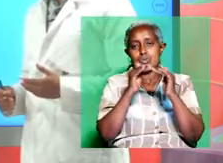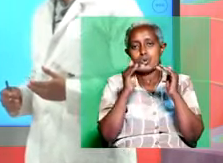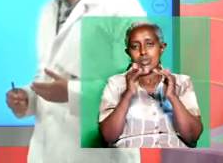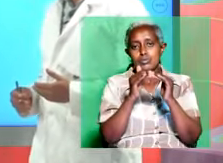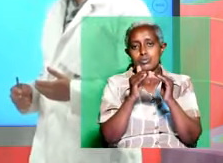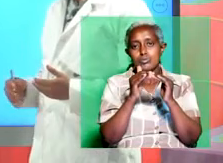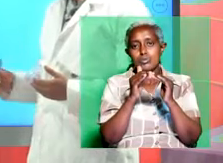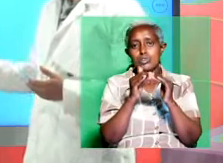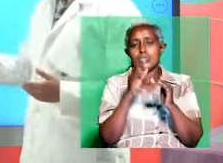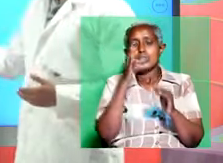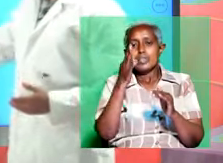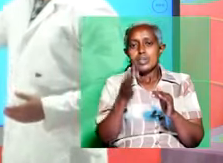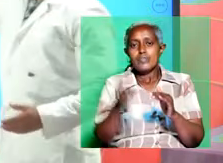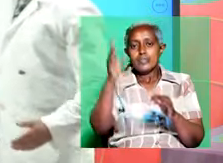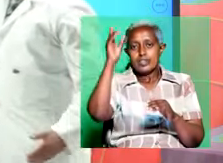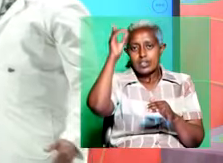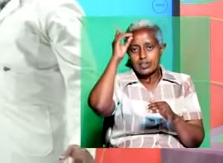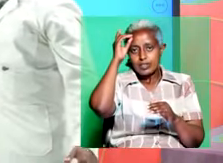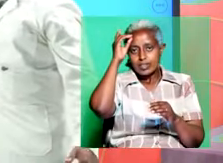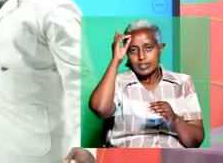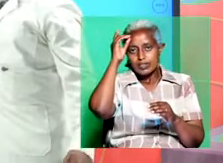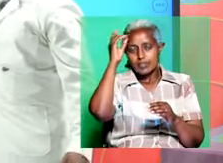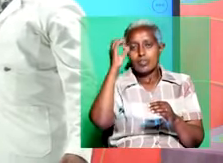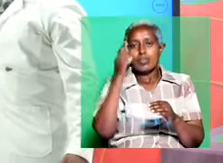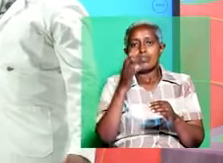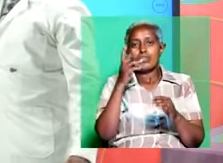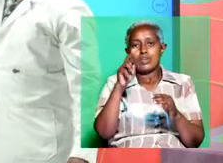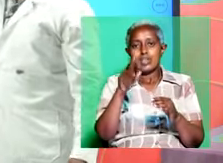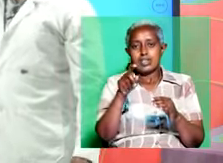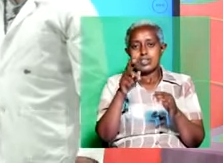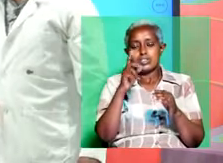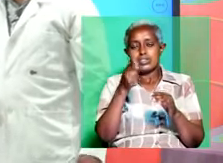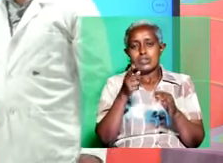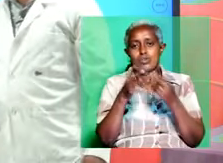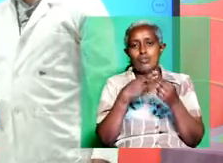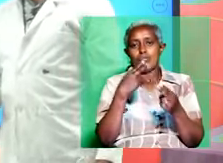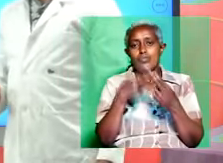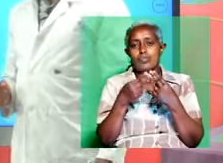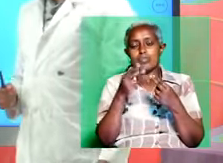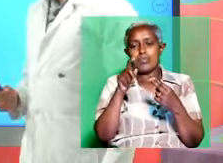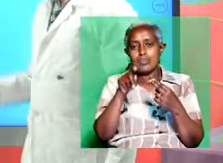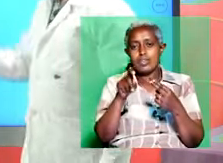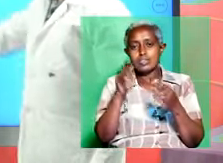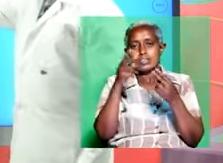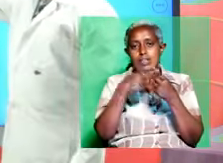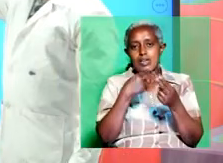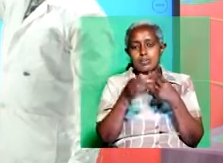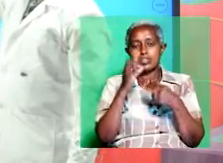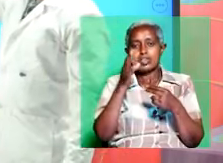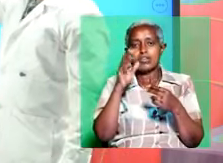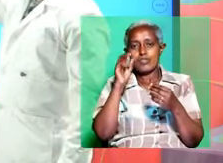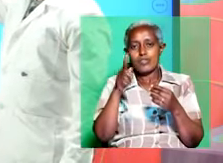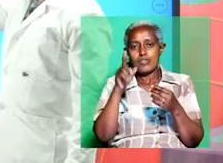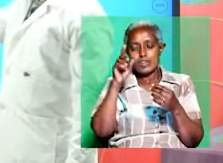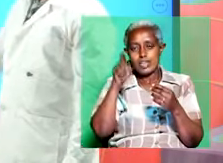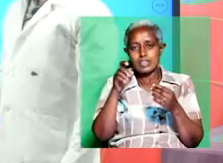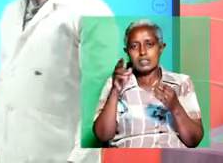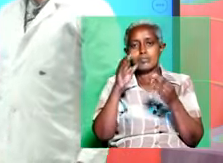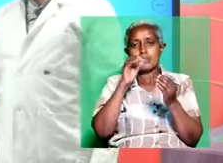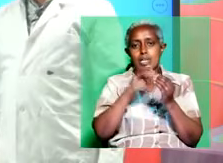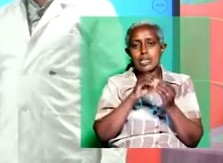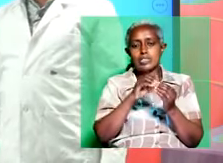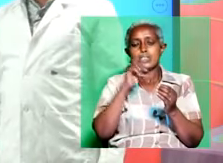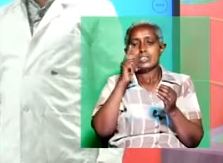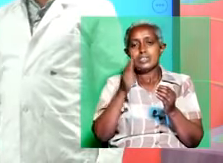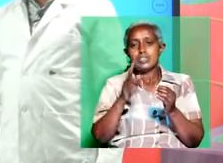equal to f derivative of x times g of x plus f of x times g derivative